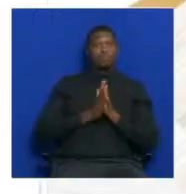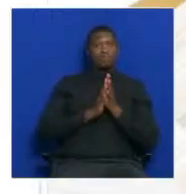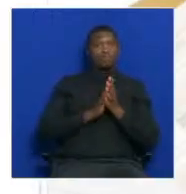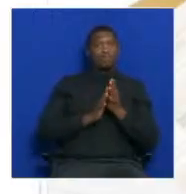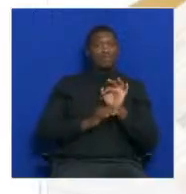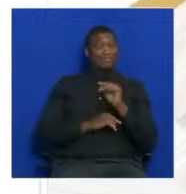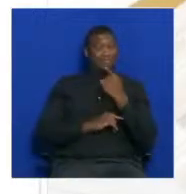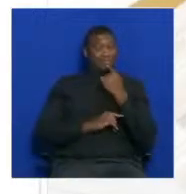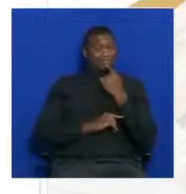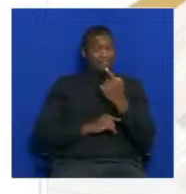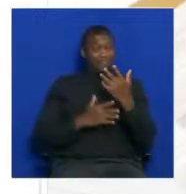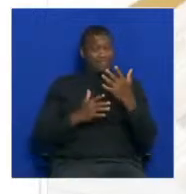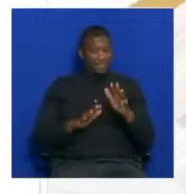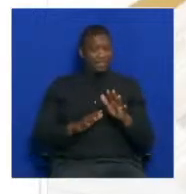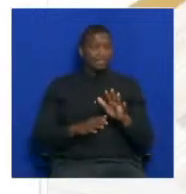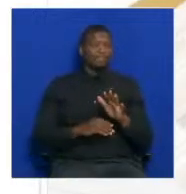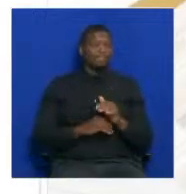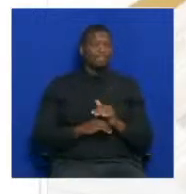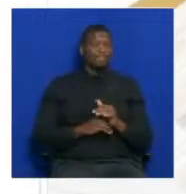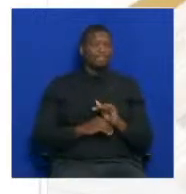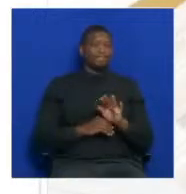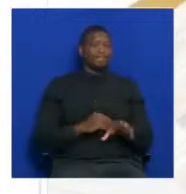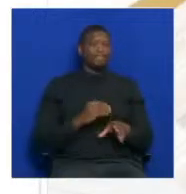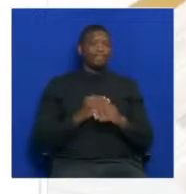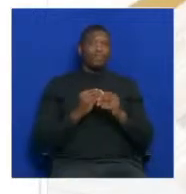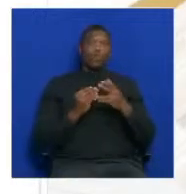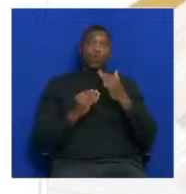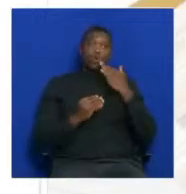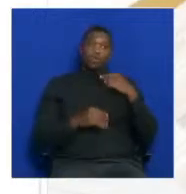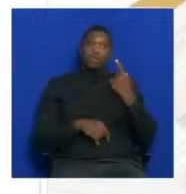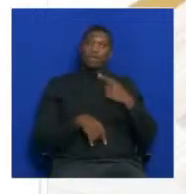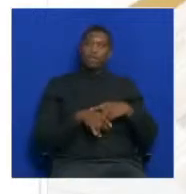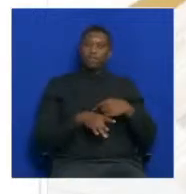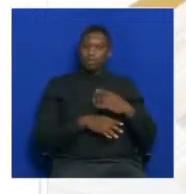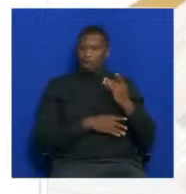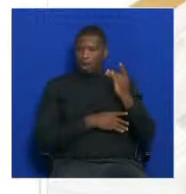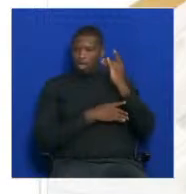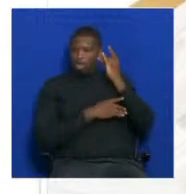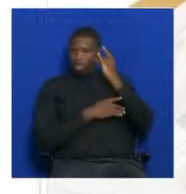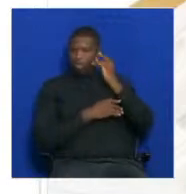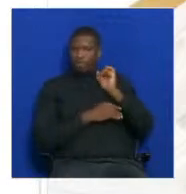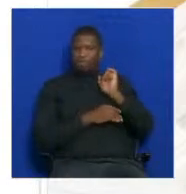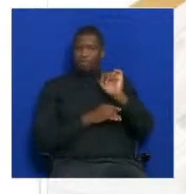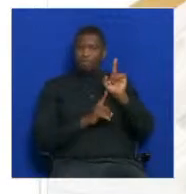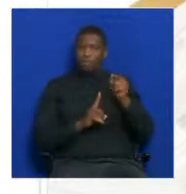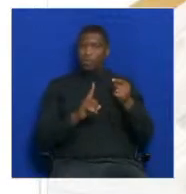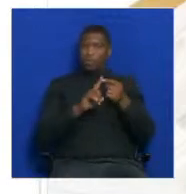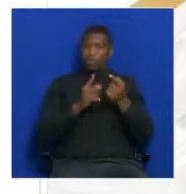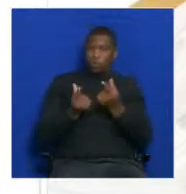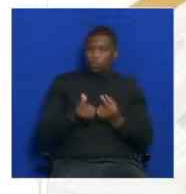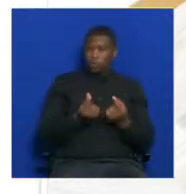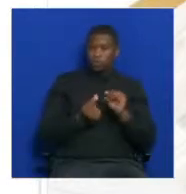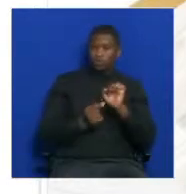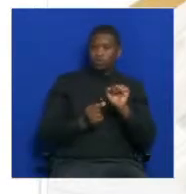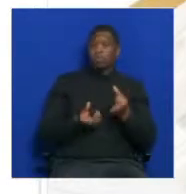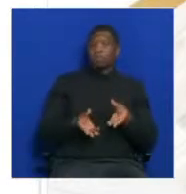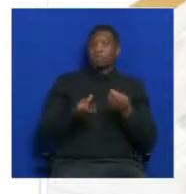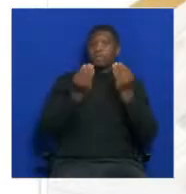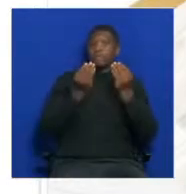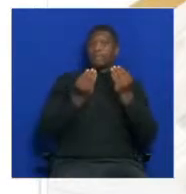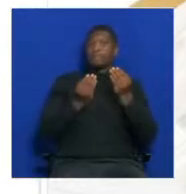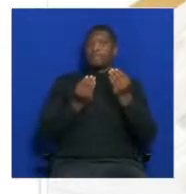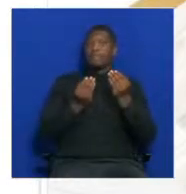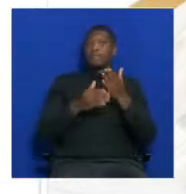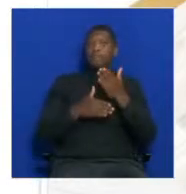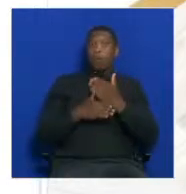in substance that on learning of his appointment as Chief of Staff, I had convened a